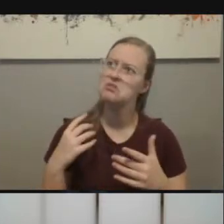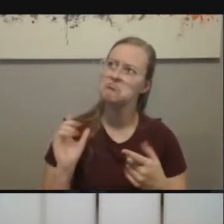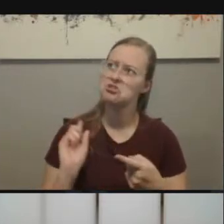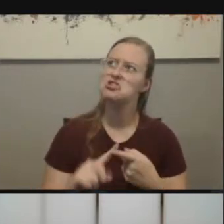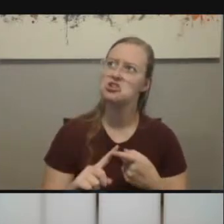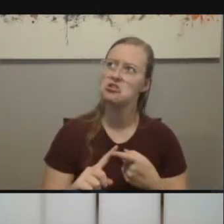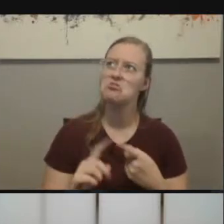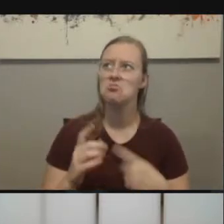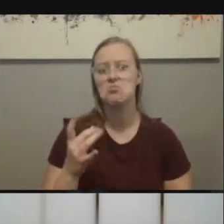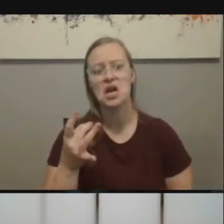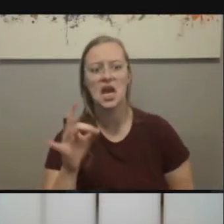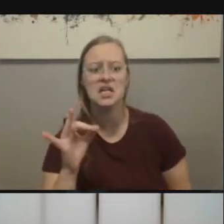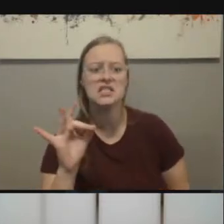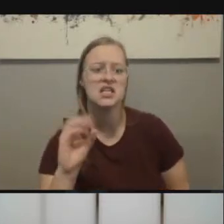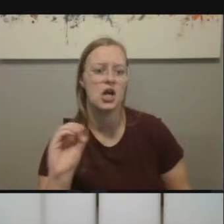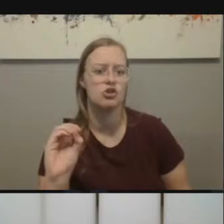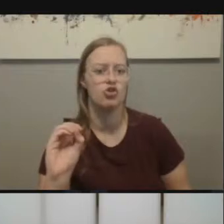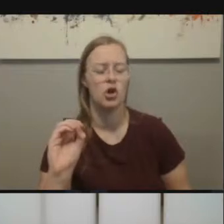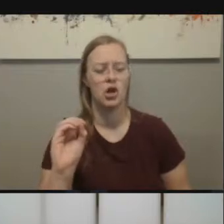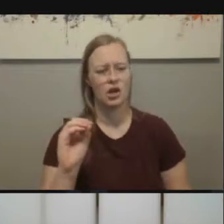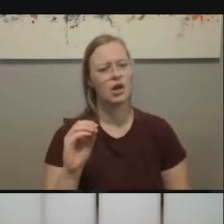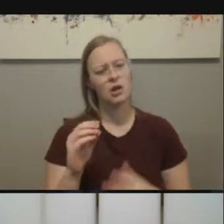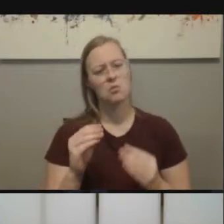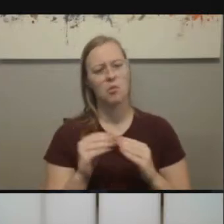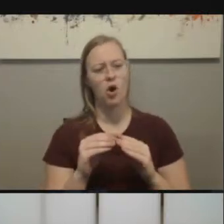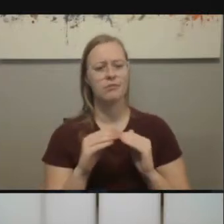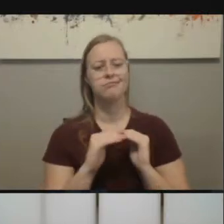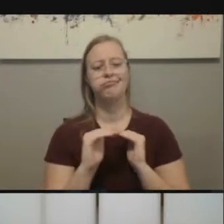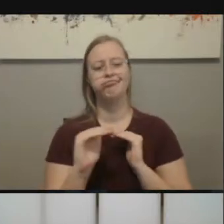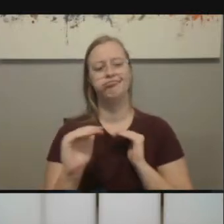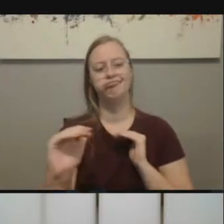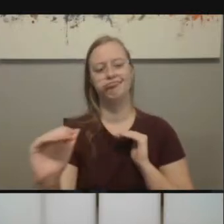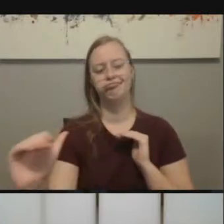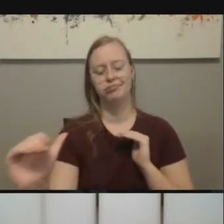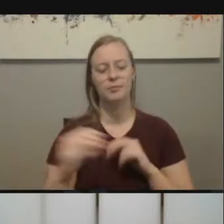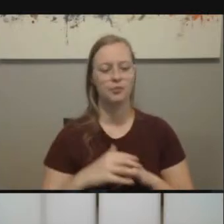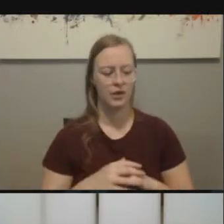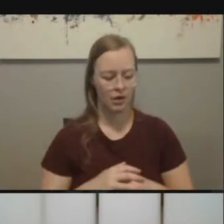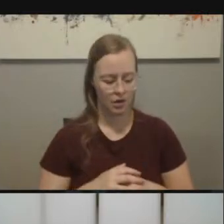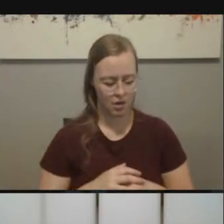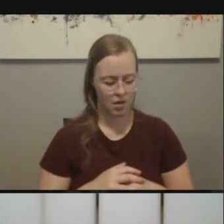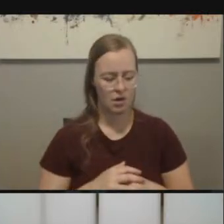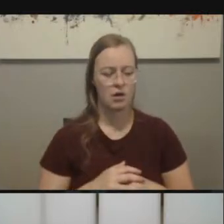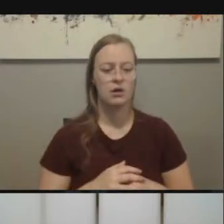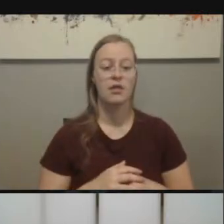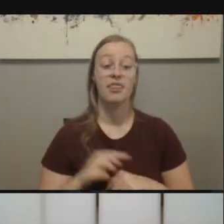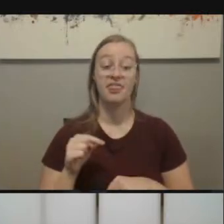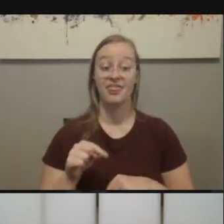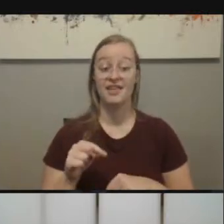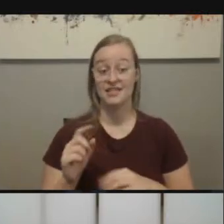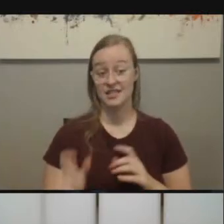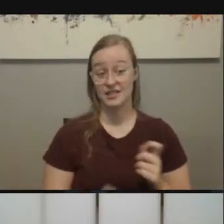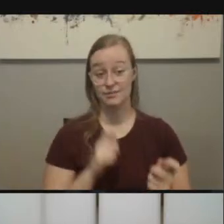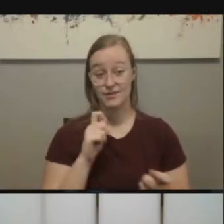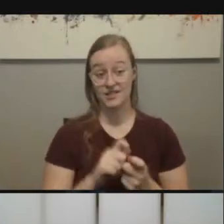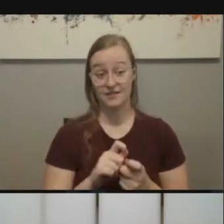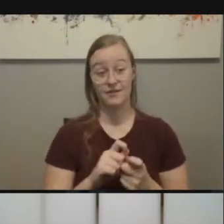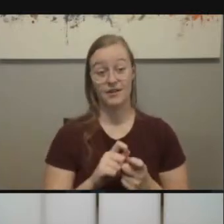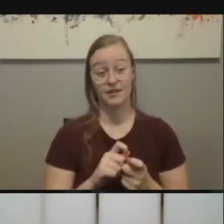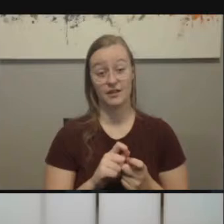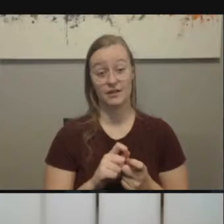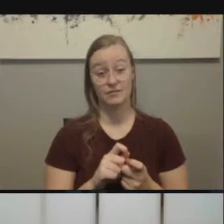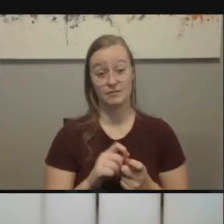1800, more slowly thereafter. And this particular